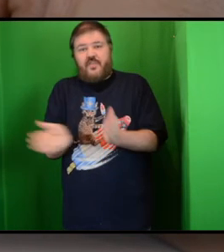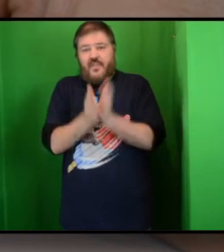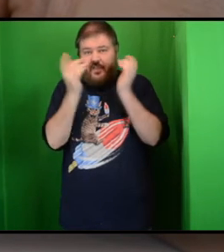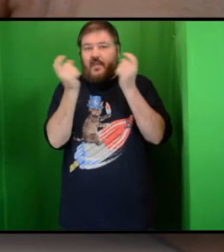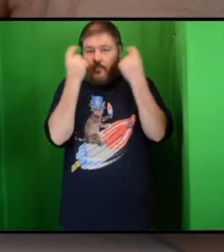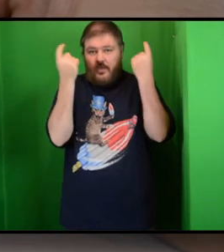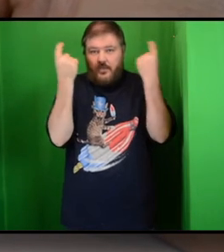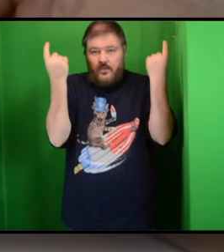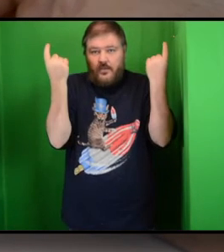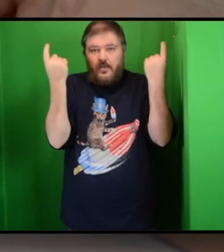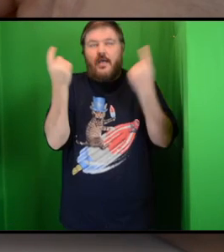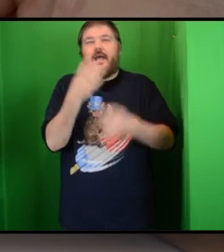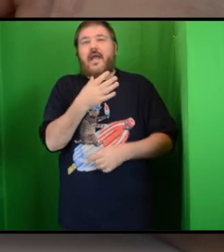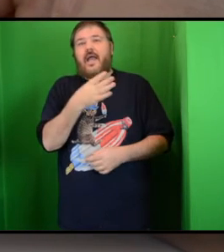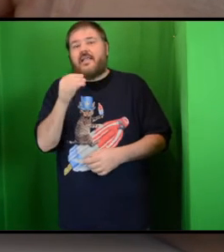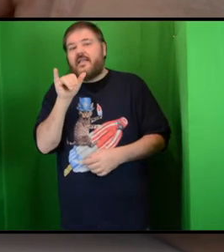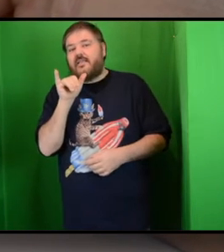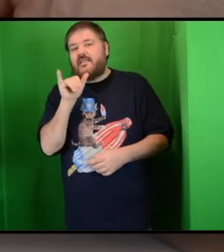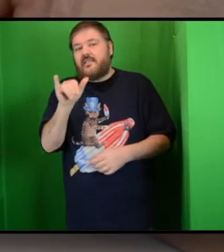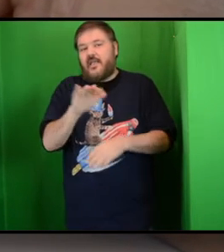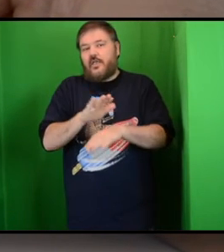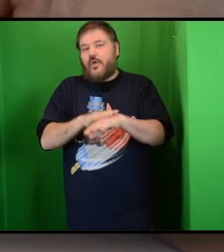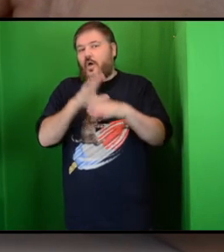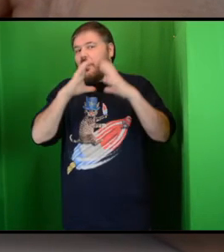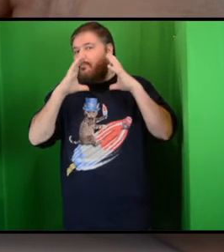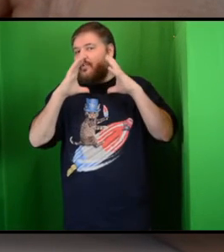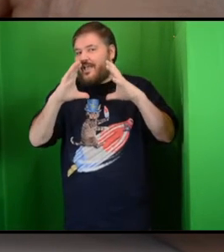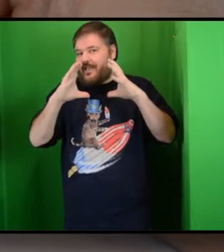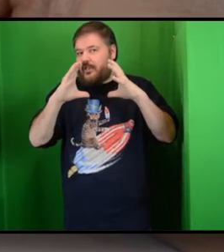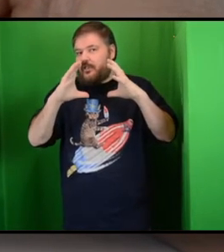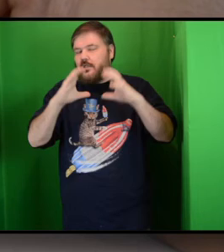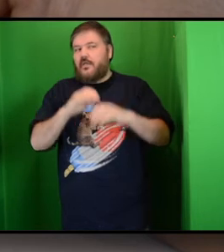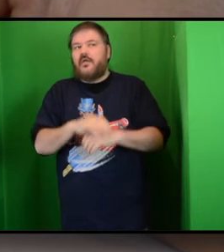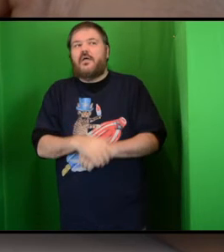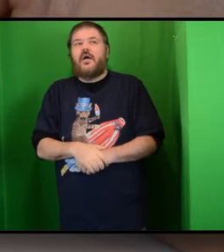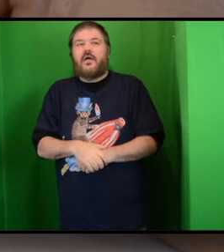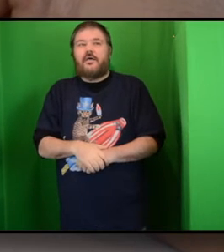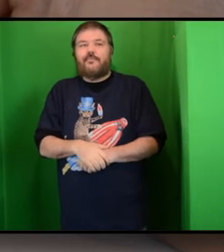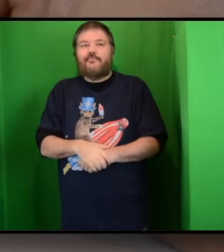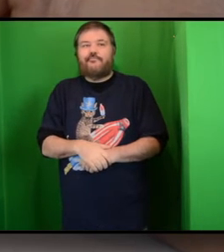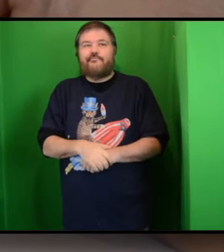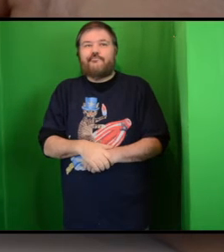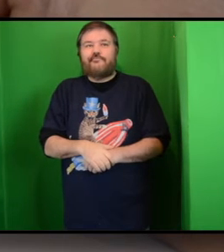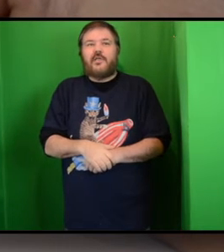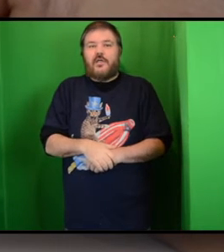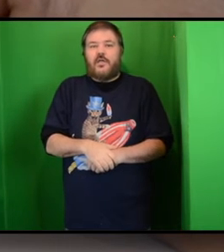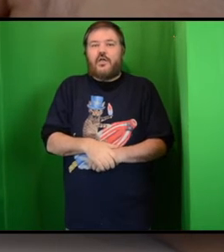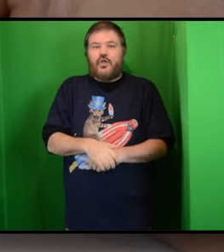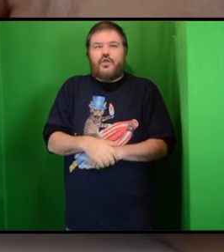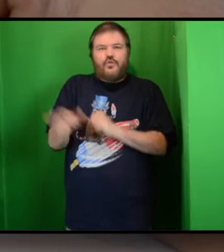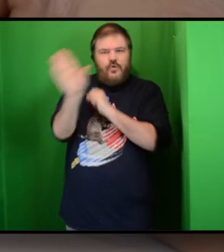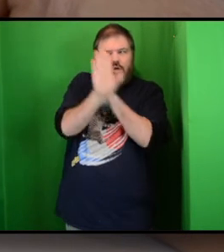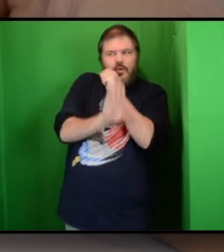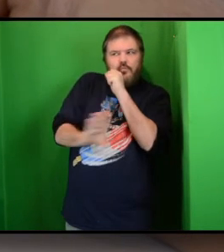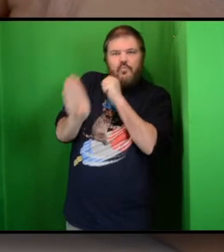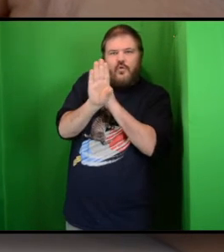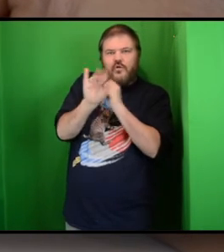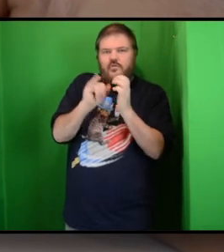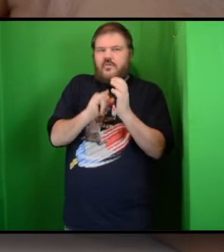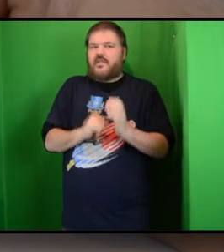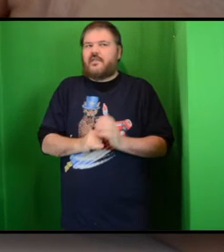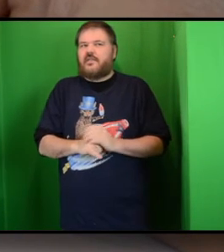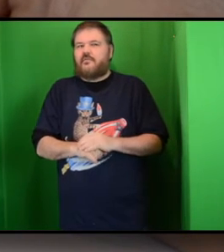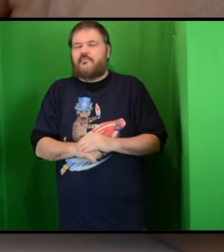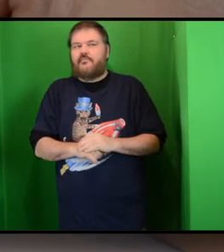his aesthetics, how well he looks, and I think they did a really good job. Like I said, the